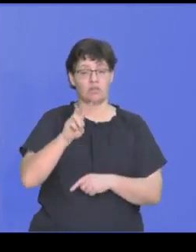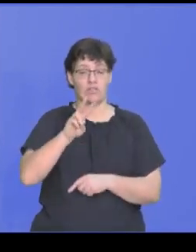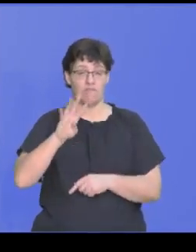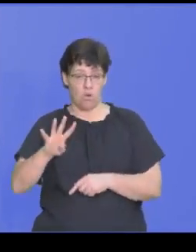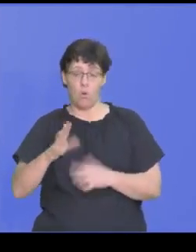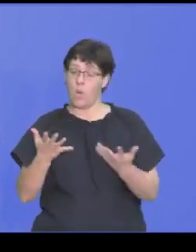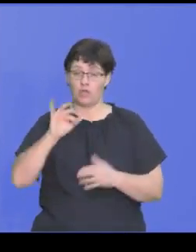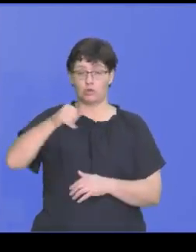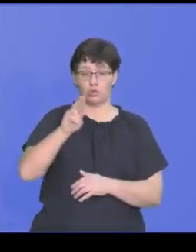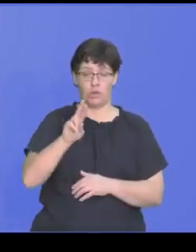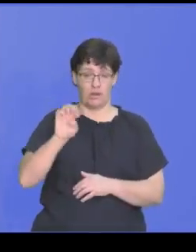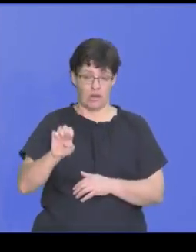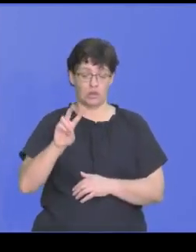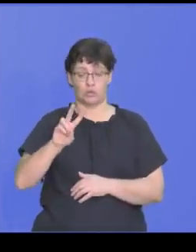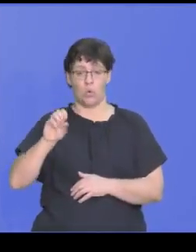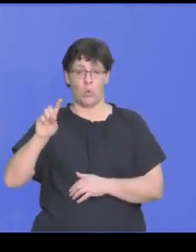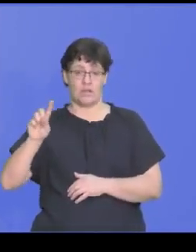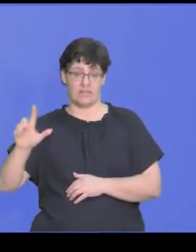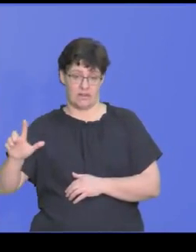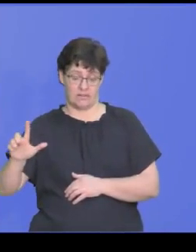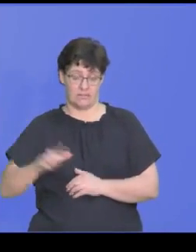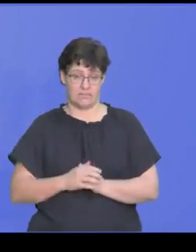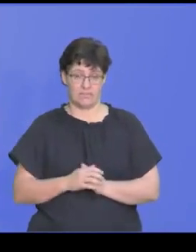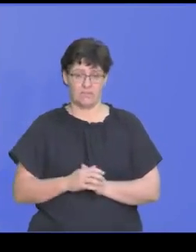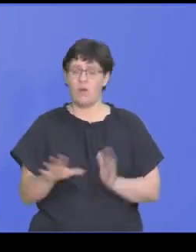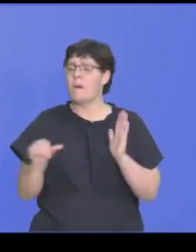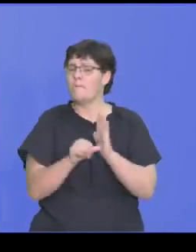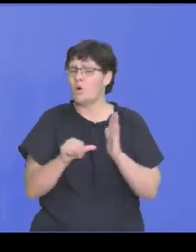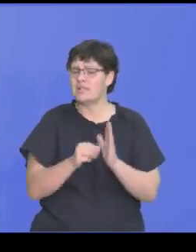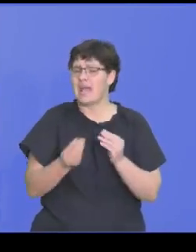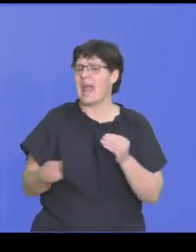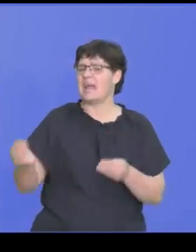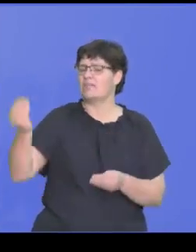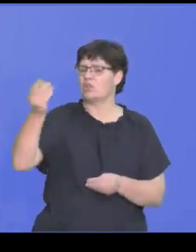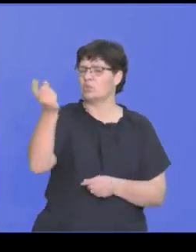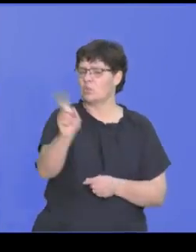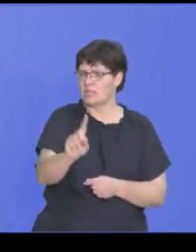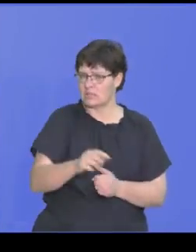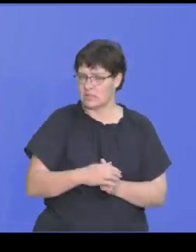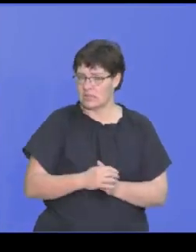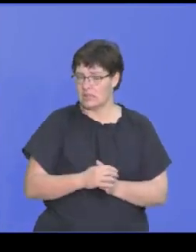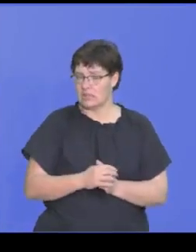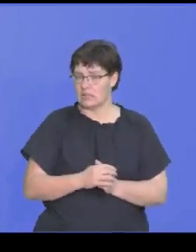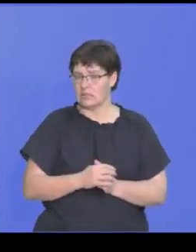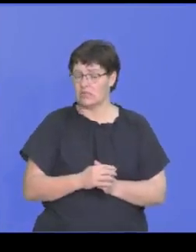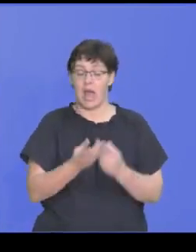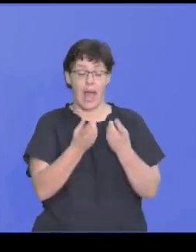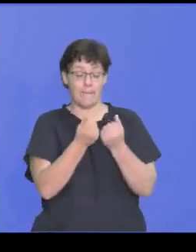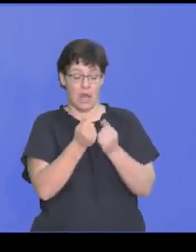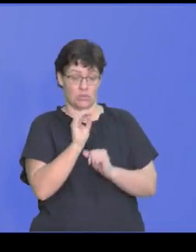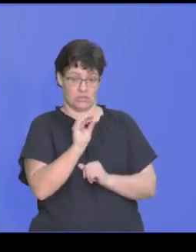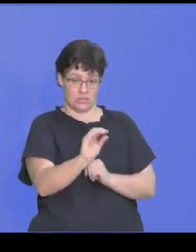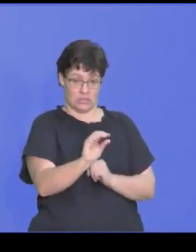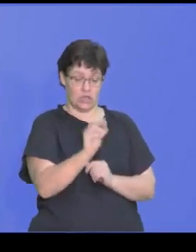24 in June 2017. Now, what's important with inflation is that we take our